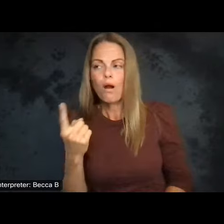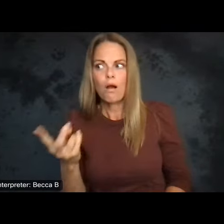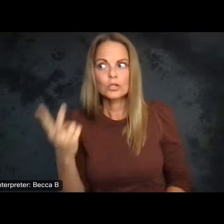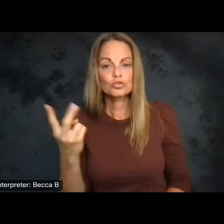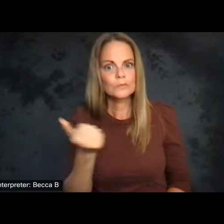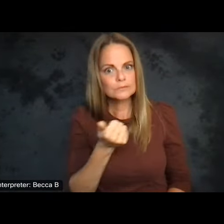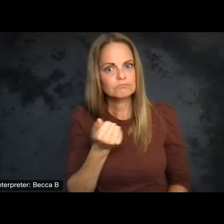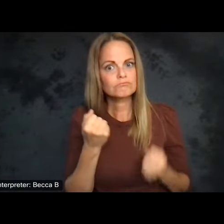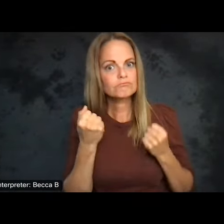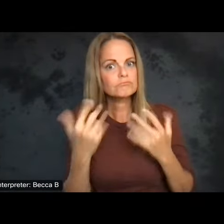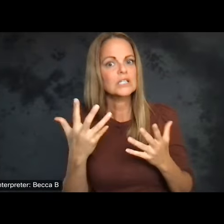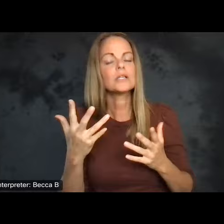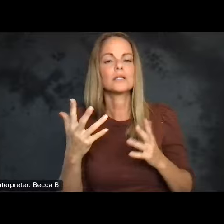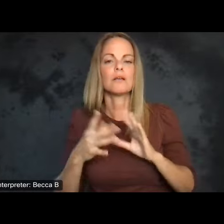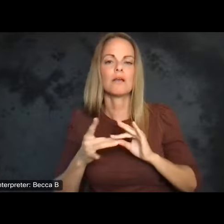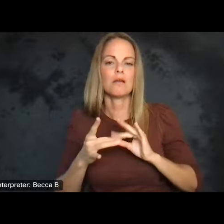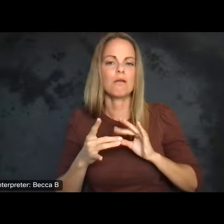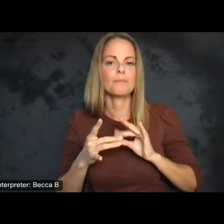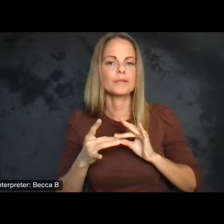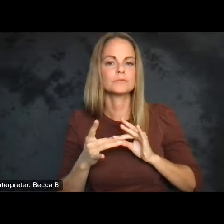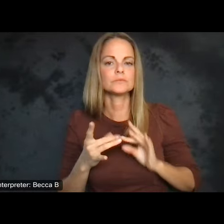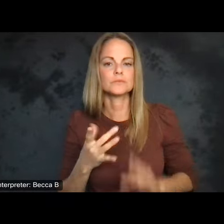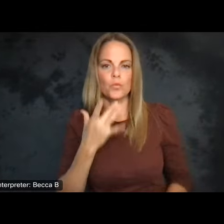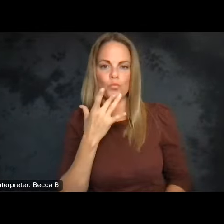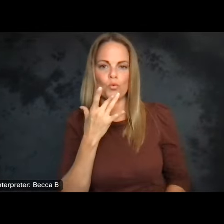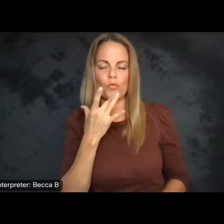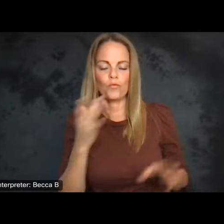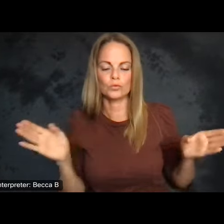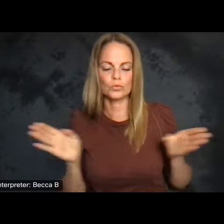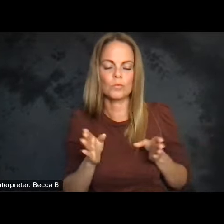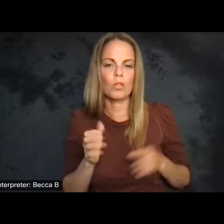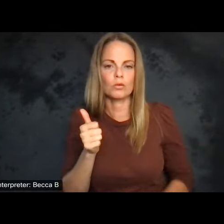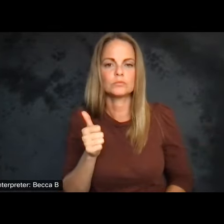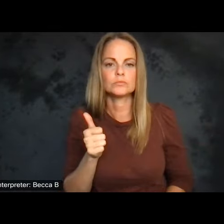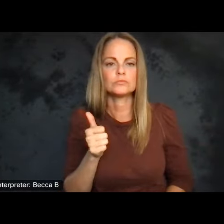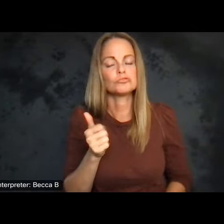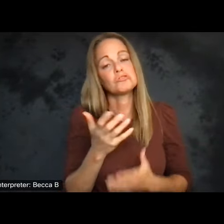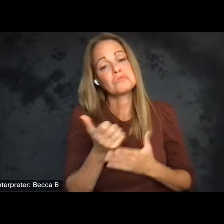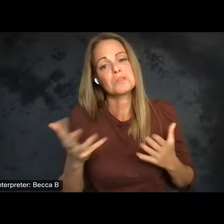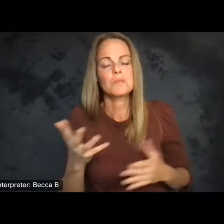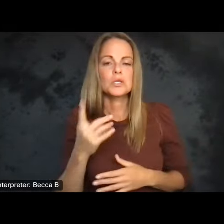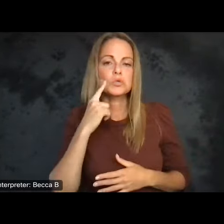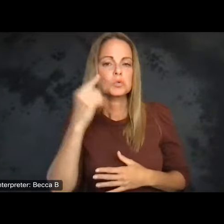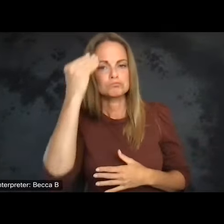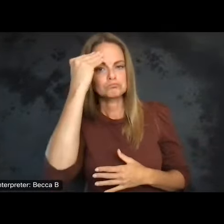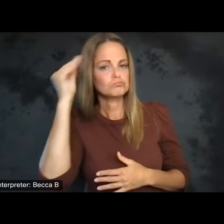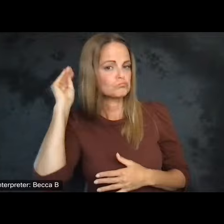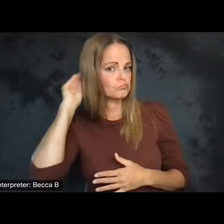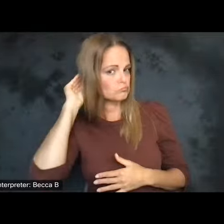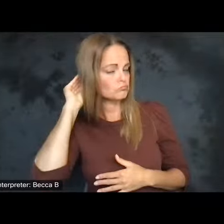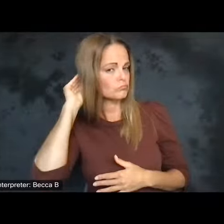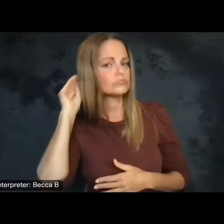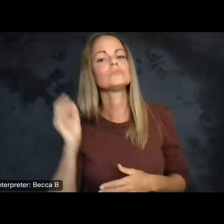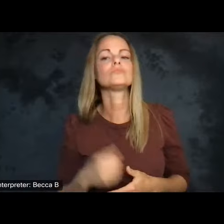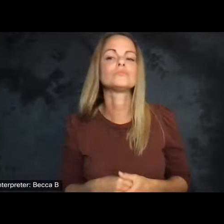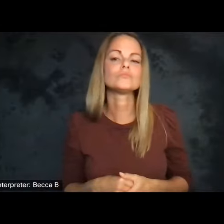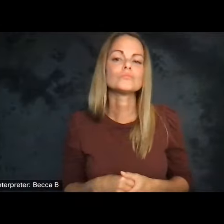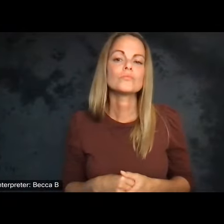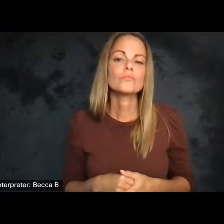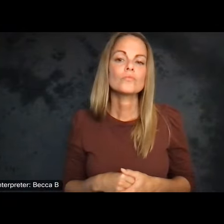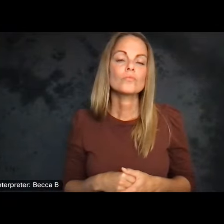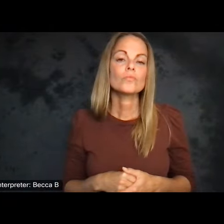those comments. So just something to keep in mind. I would,